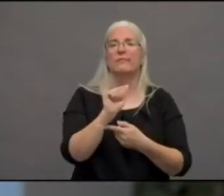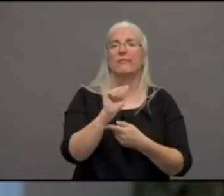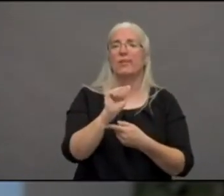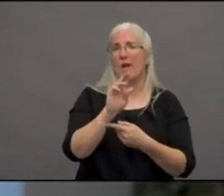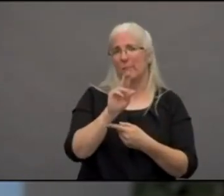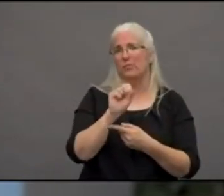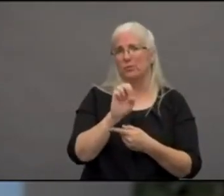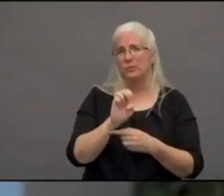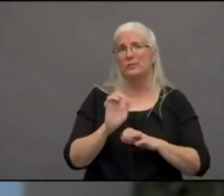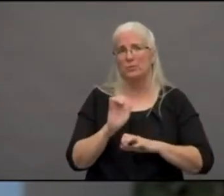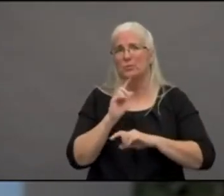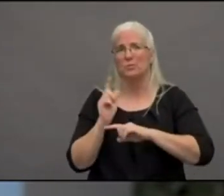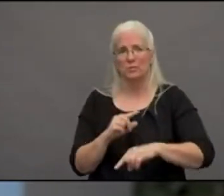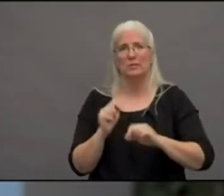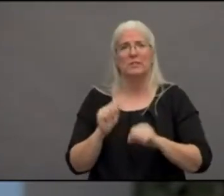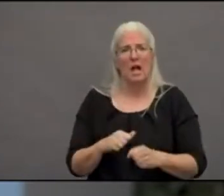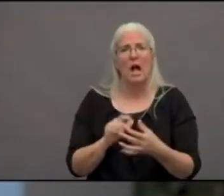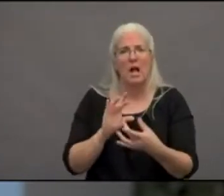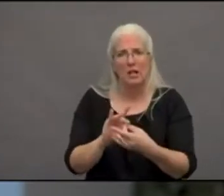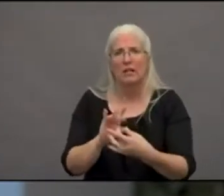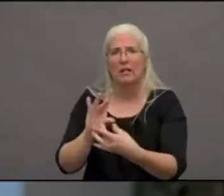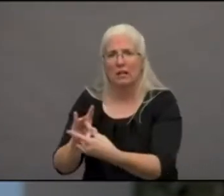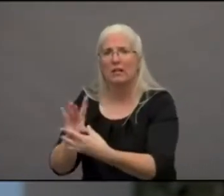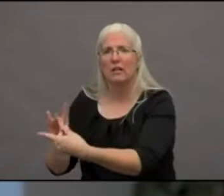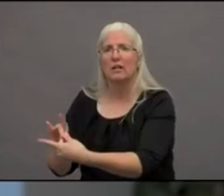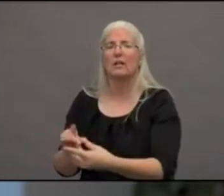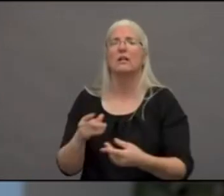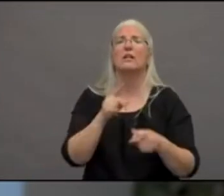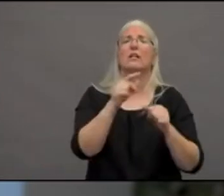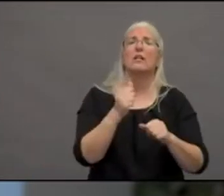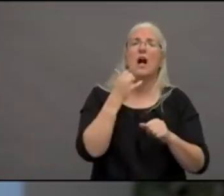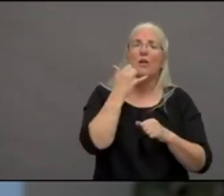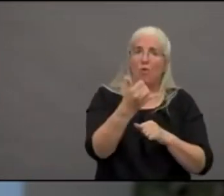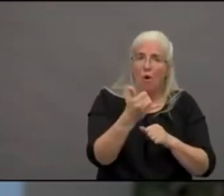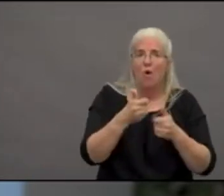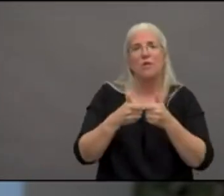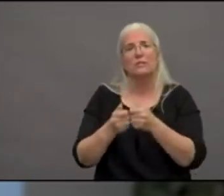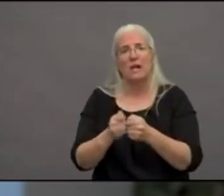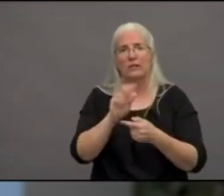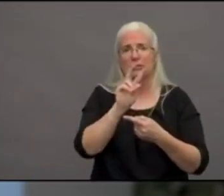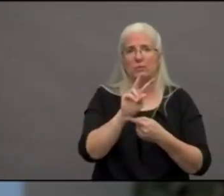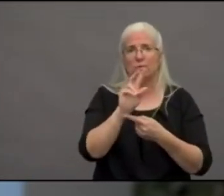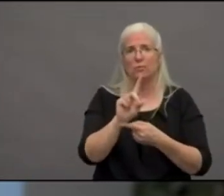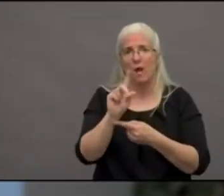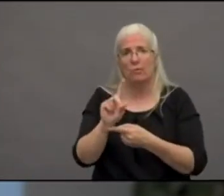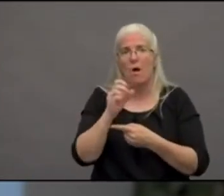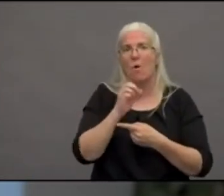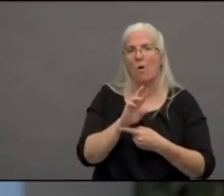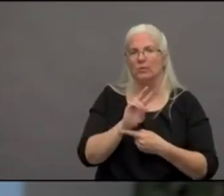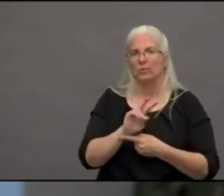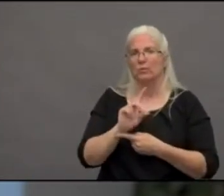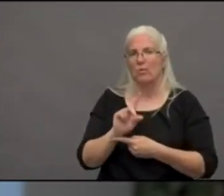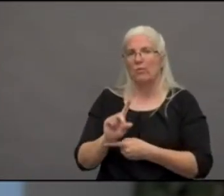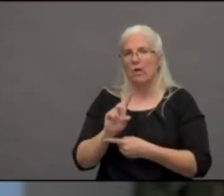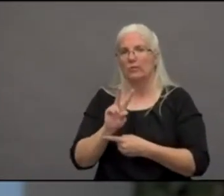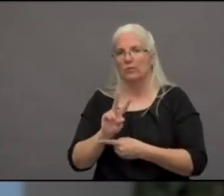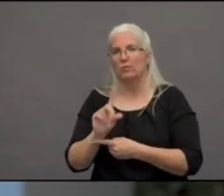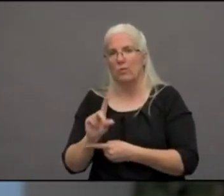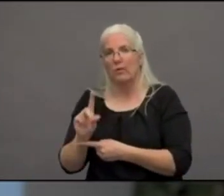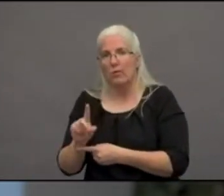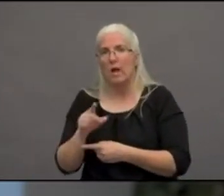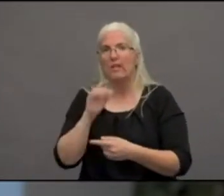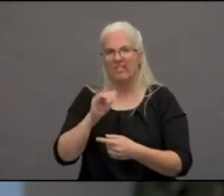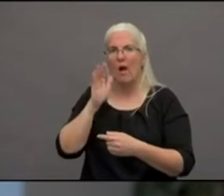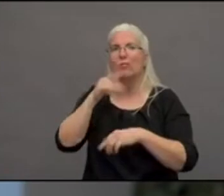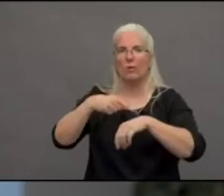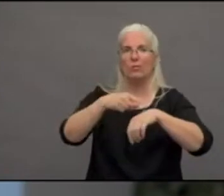as 211, our resource and referral line in Santa Clara County, gives us an opportunity to get connected with resources and ensures that